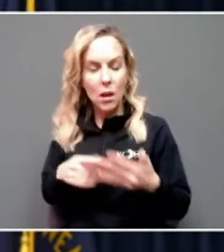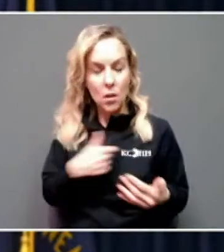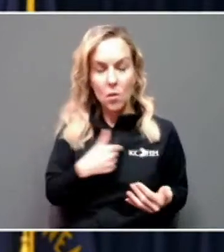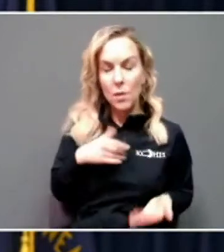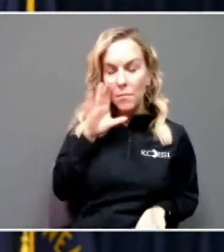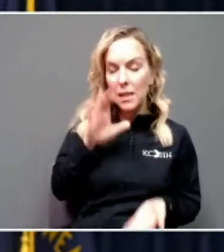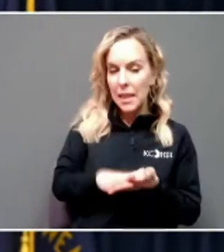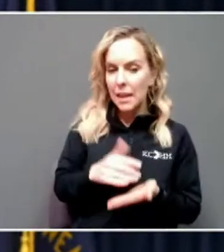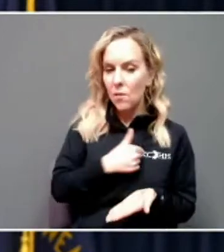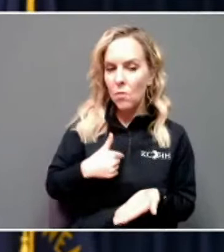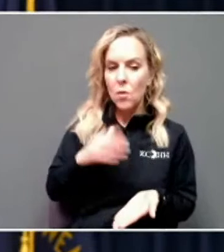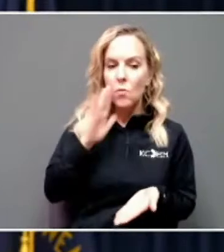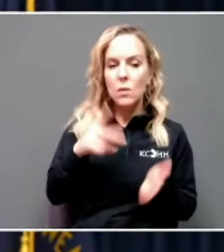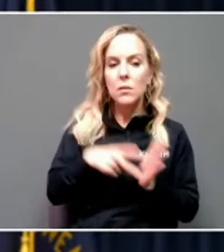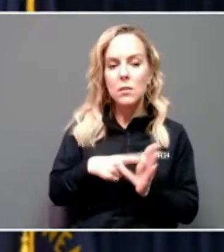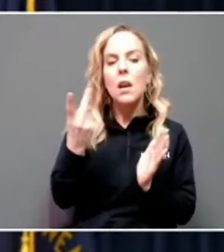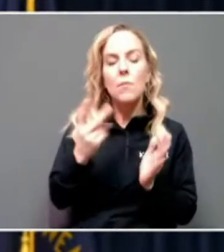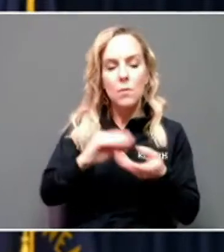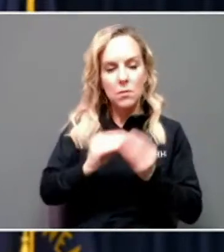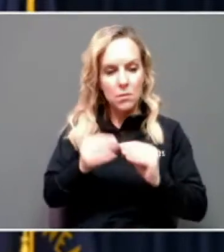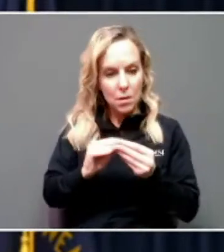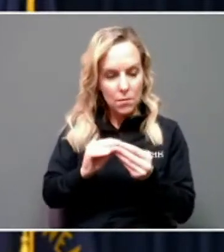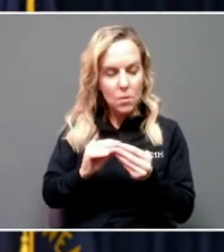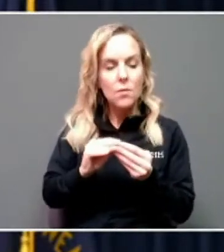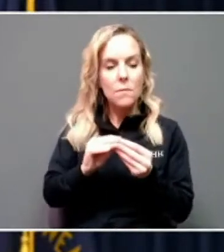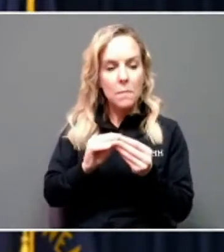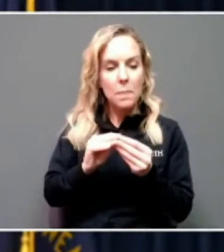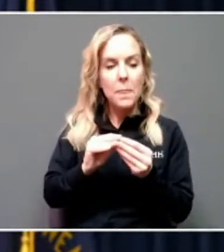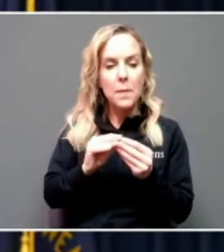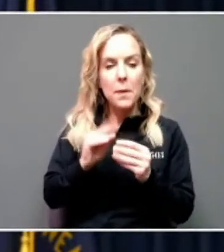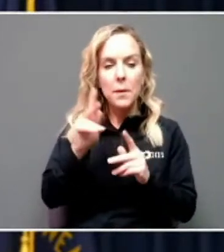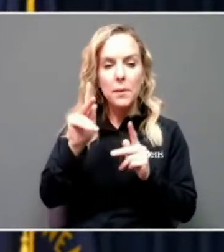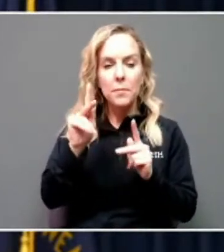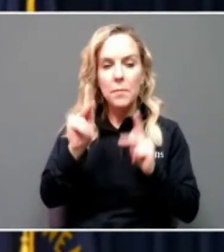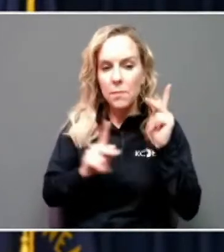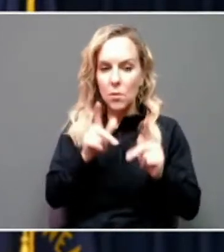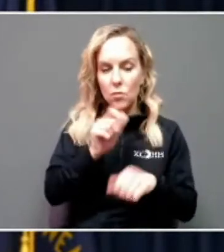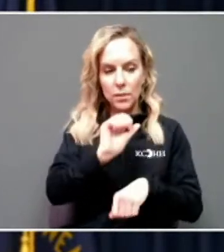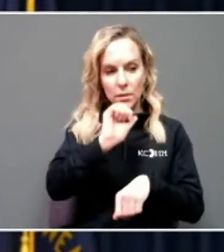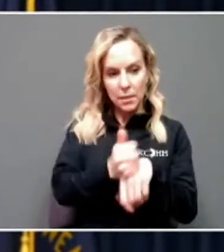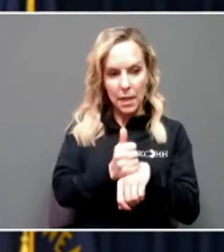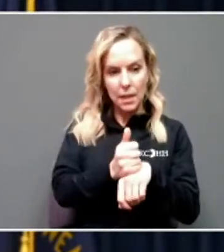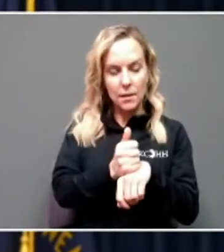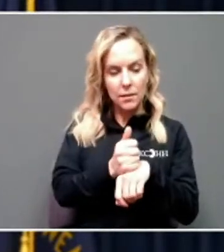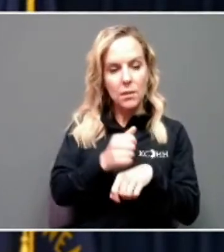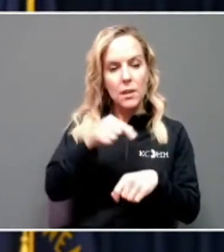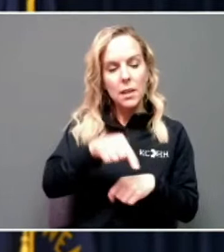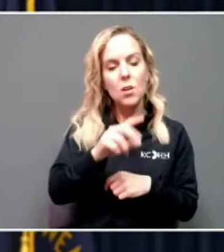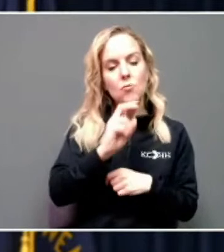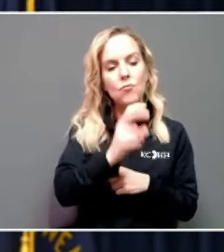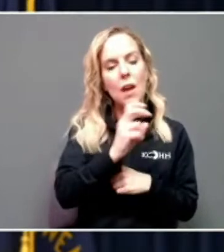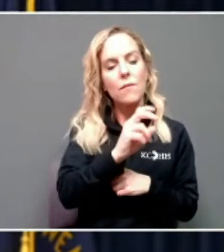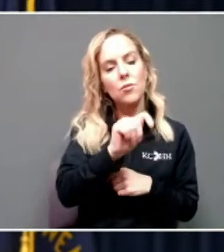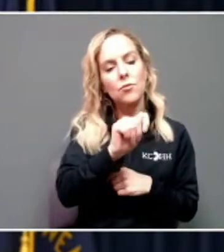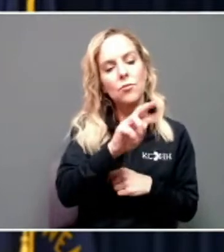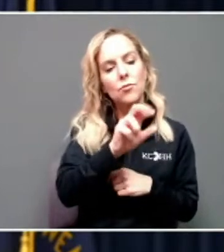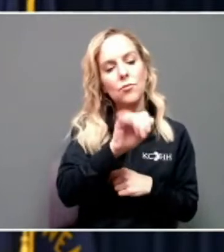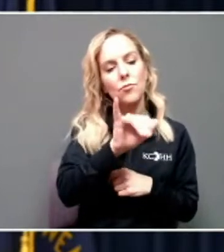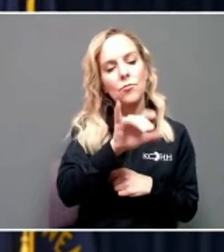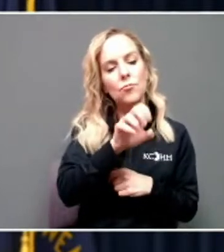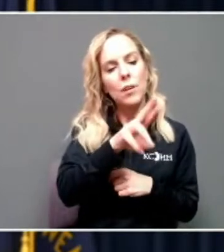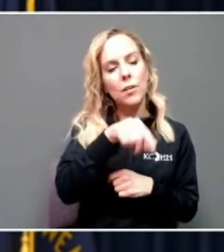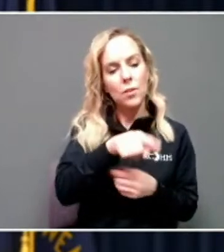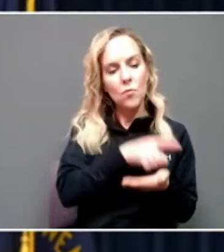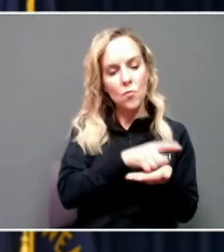double the number of folks that are set in a travel trailer this week. They will all be in those same 2